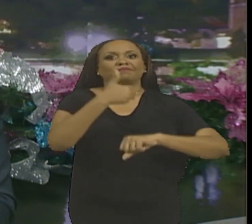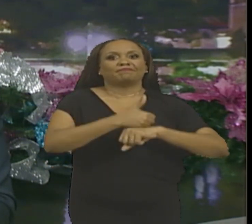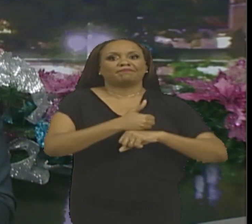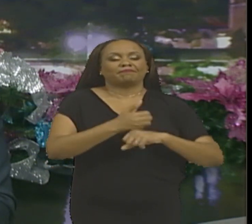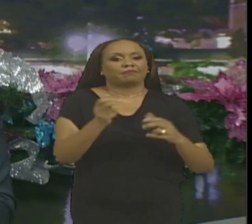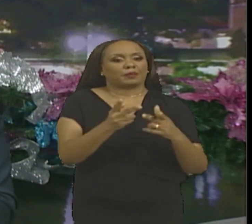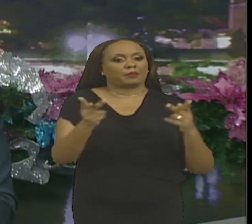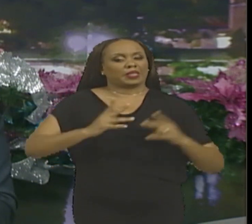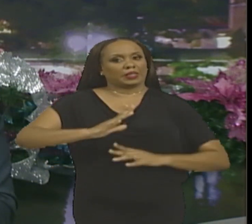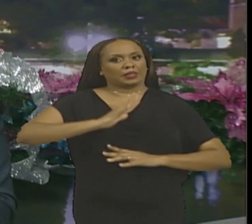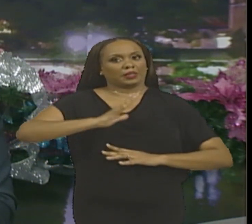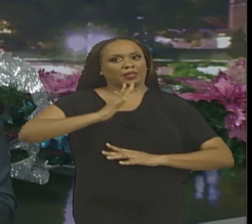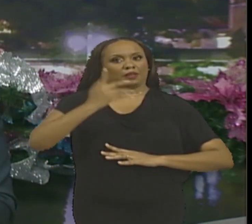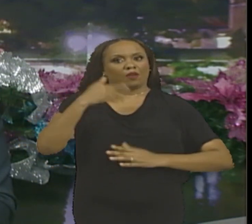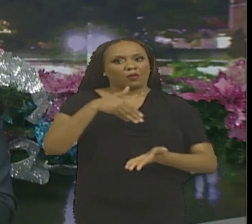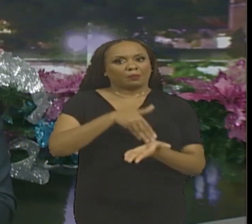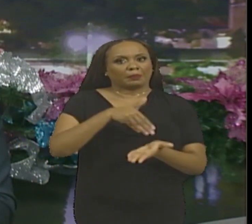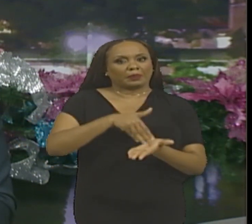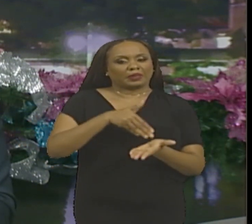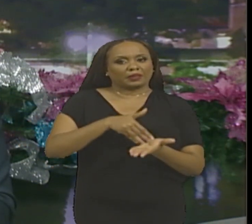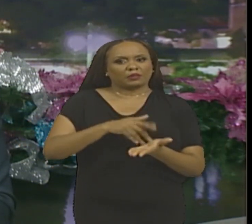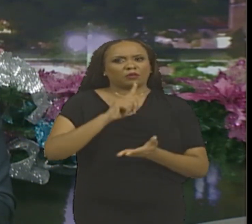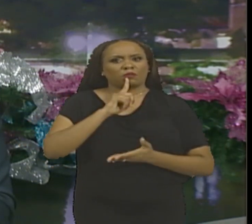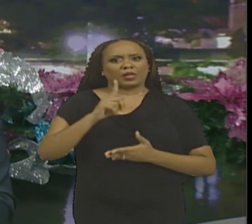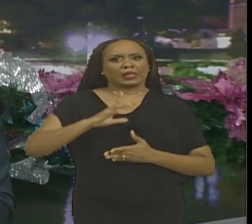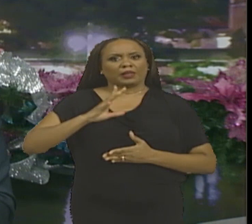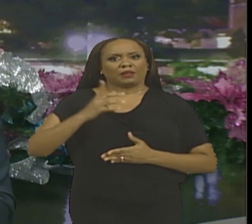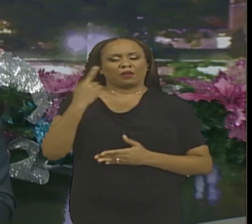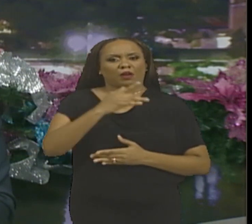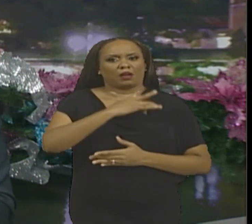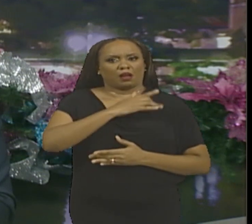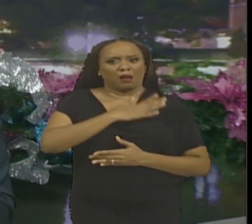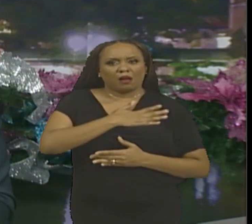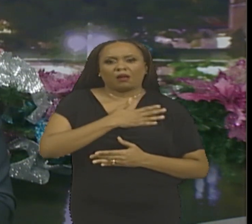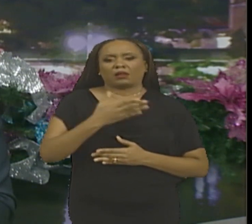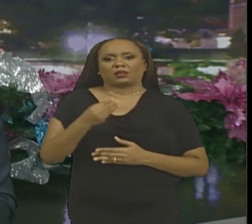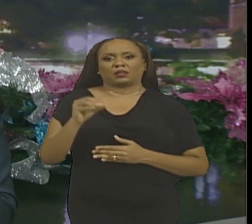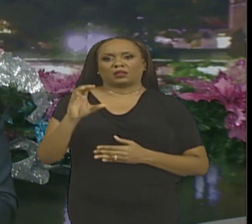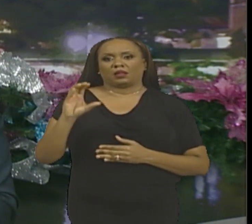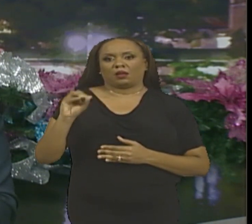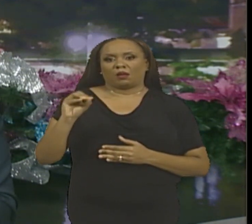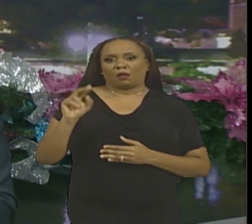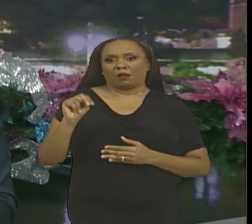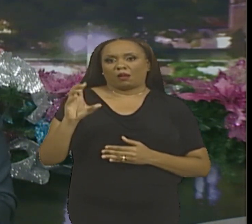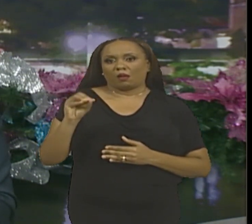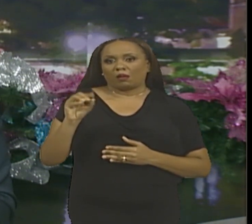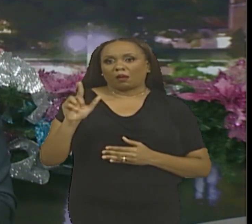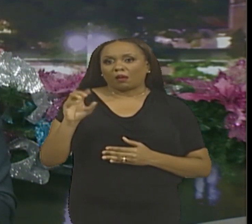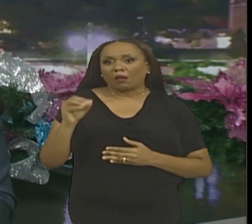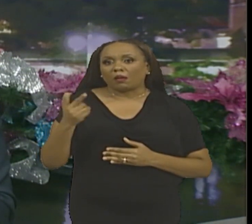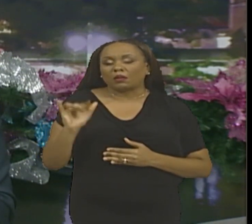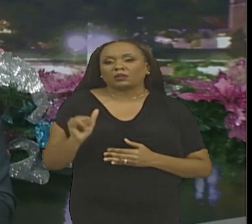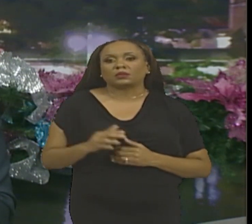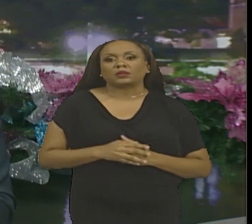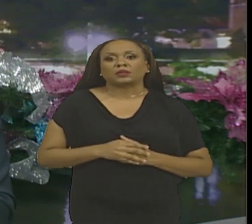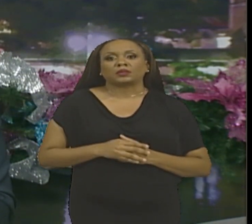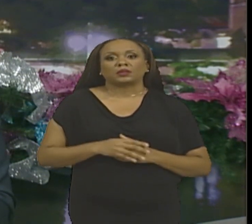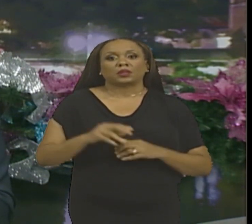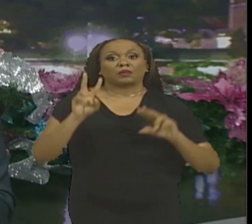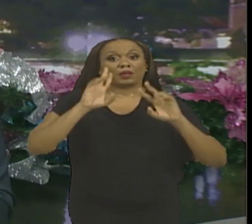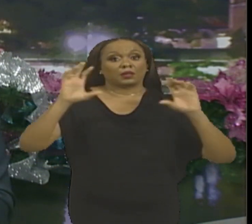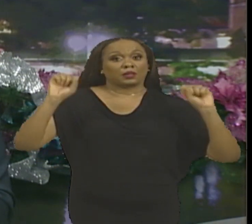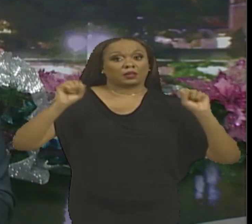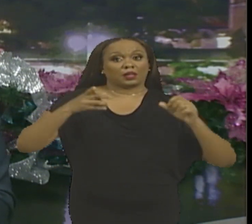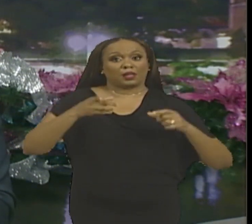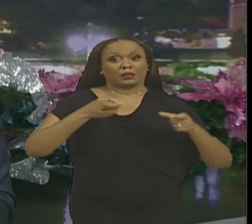Hall St. George and will be a state-of-the-art cardiovascular and oncology center. Executive Vice President and General Manager for